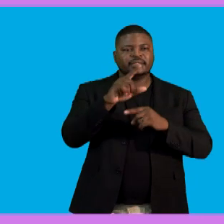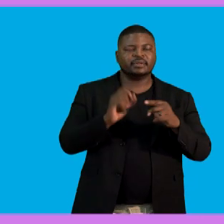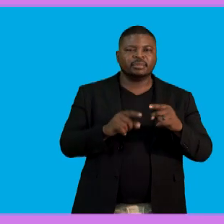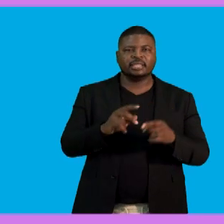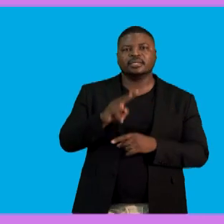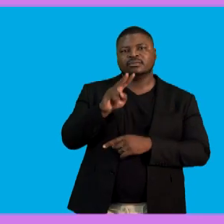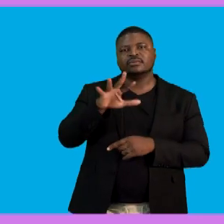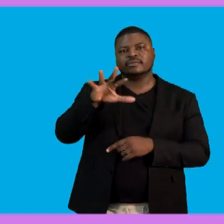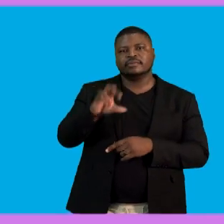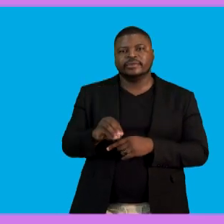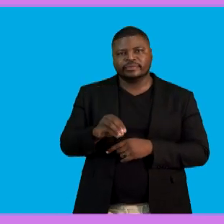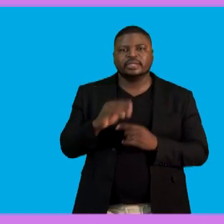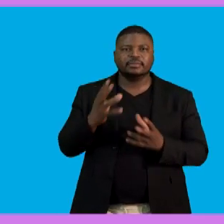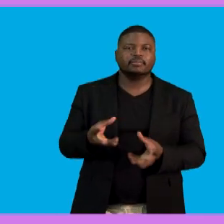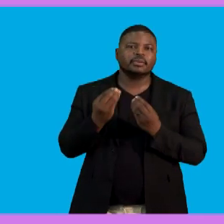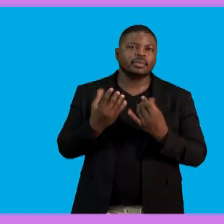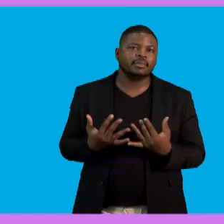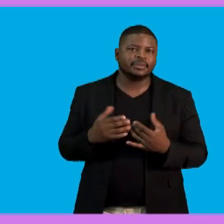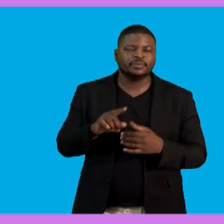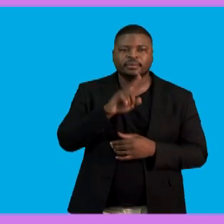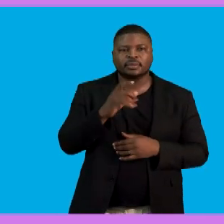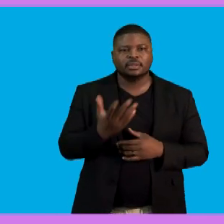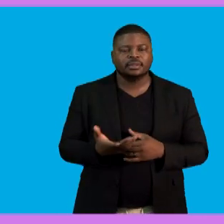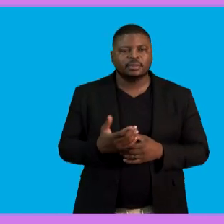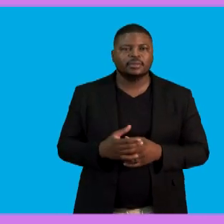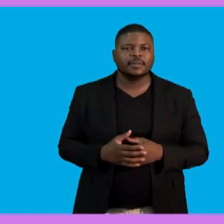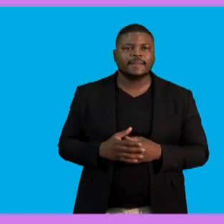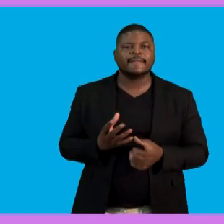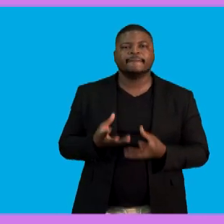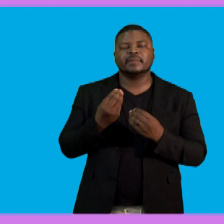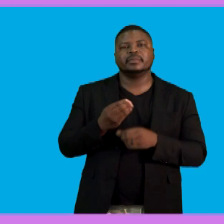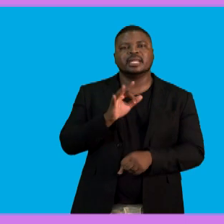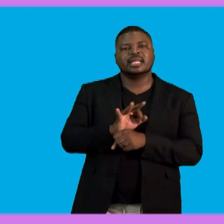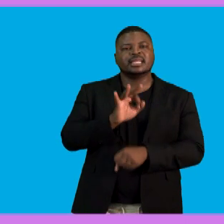3375 divided by 250. What are you getting? I'm getting